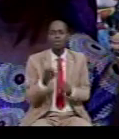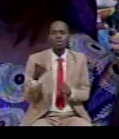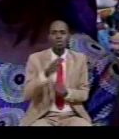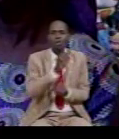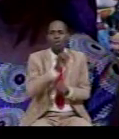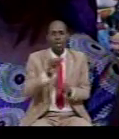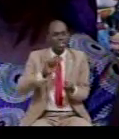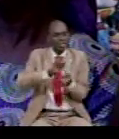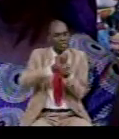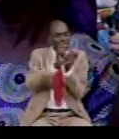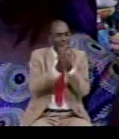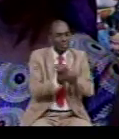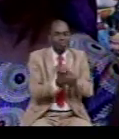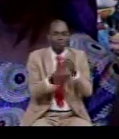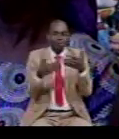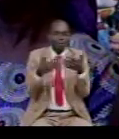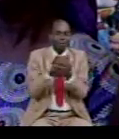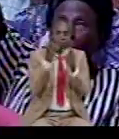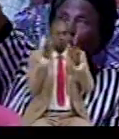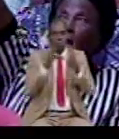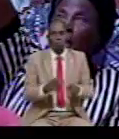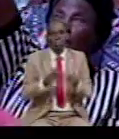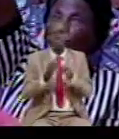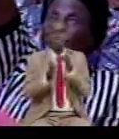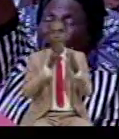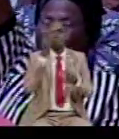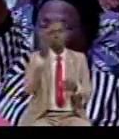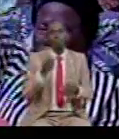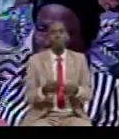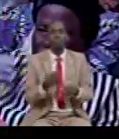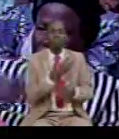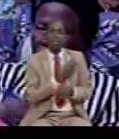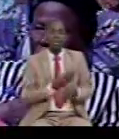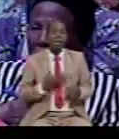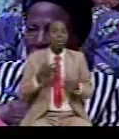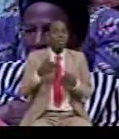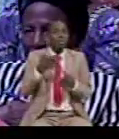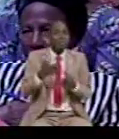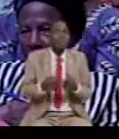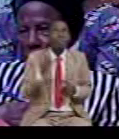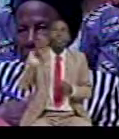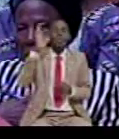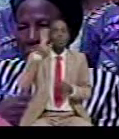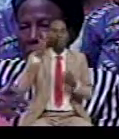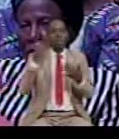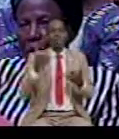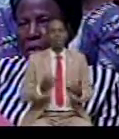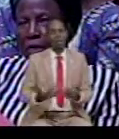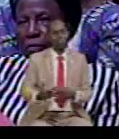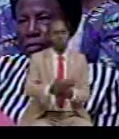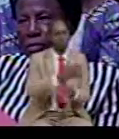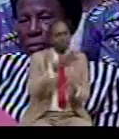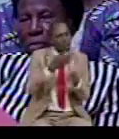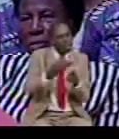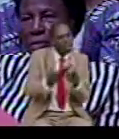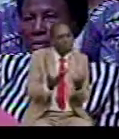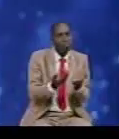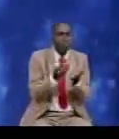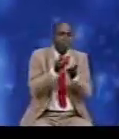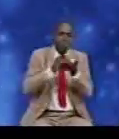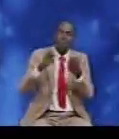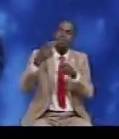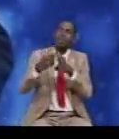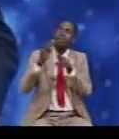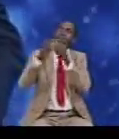transformed person in Jesus' name. And then He will put your name in heaven. He'll be watching over